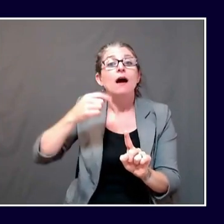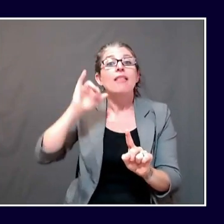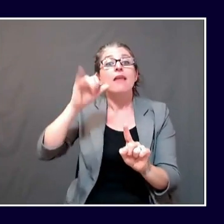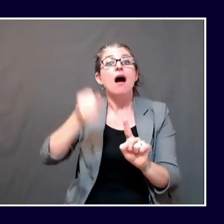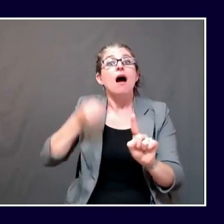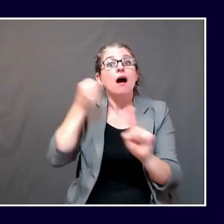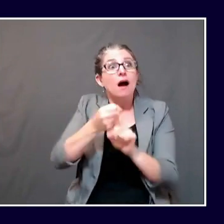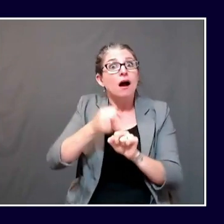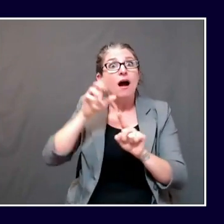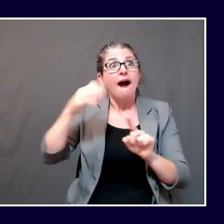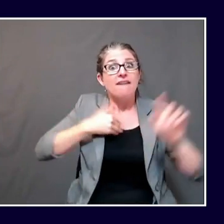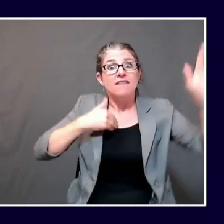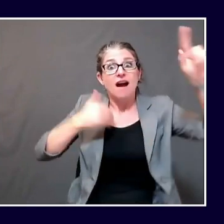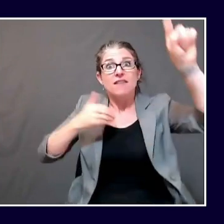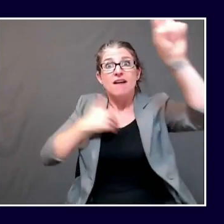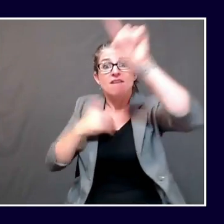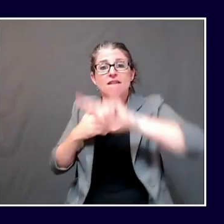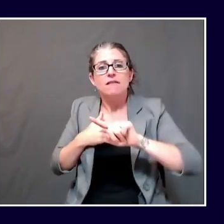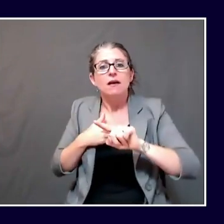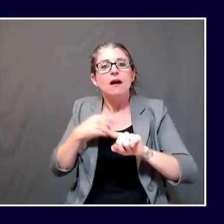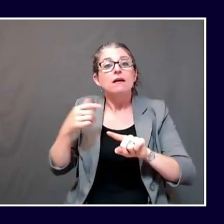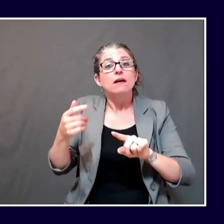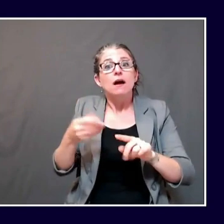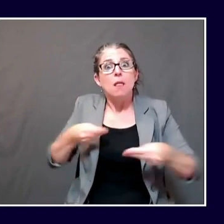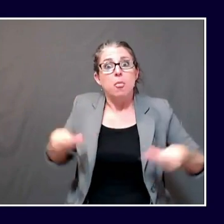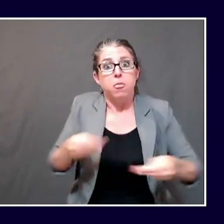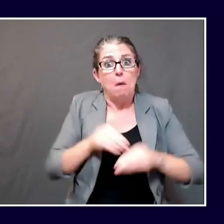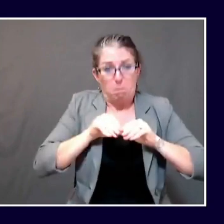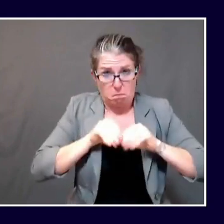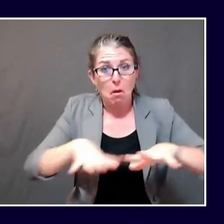488 new cases in the past 2 weeks,